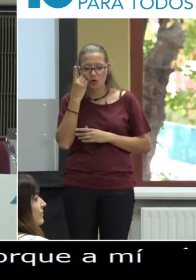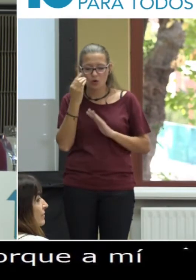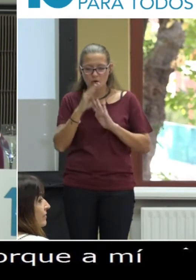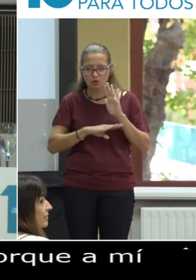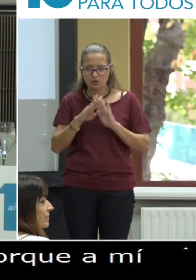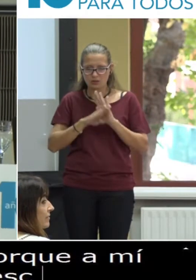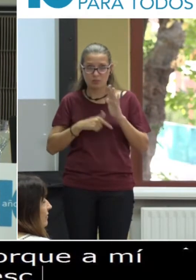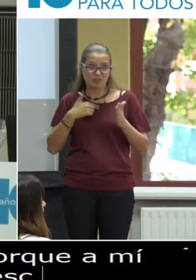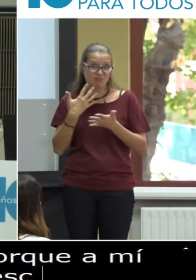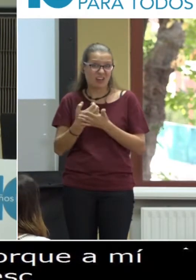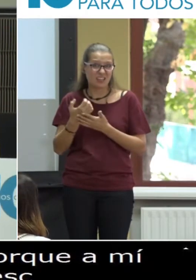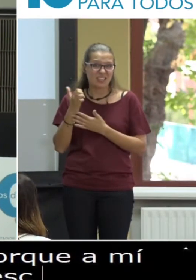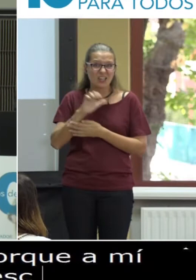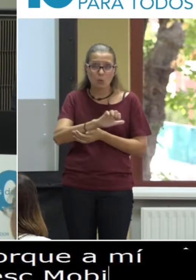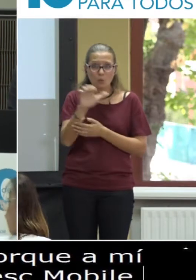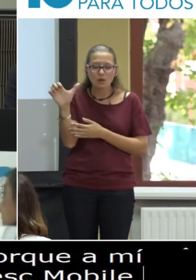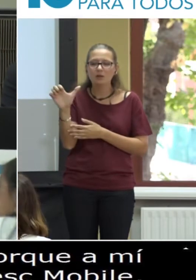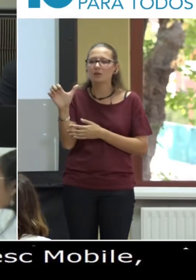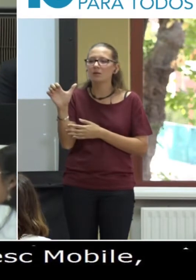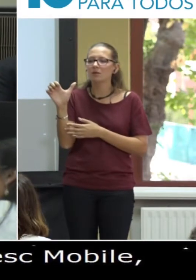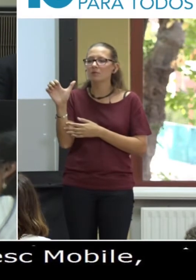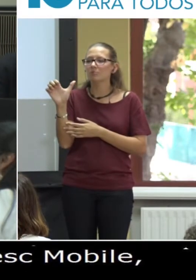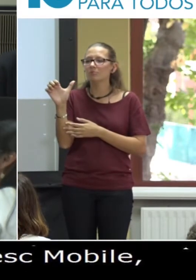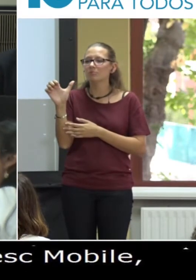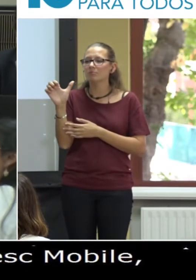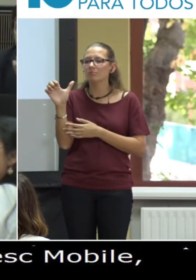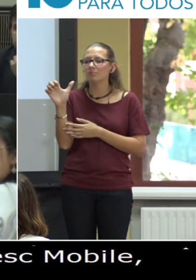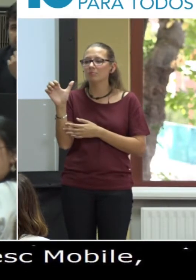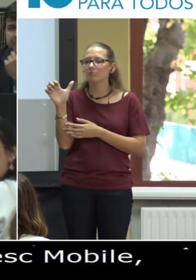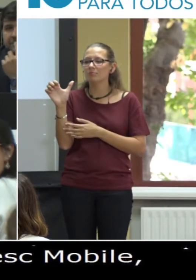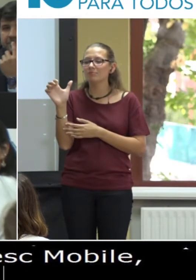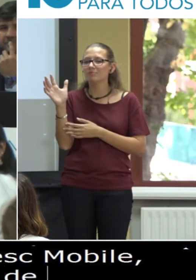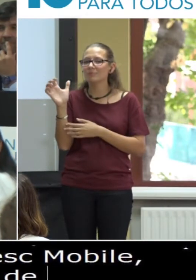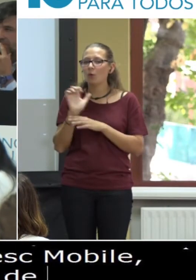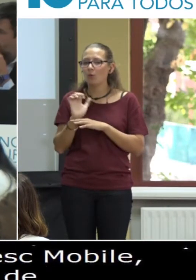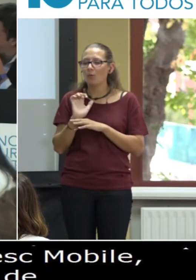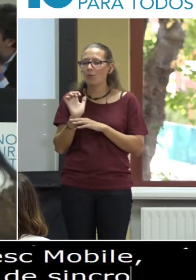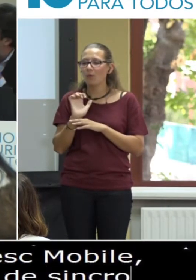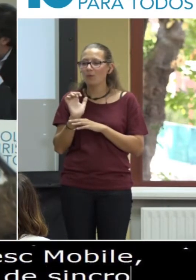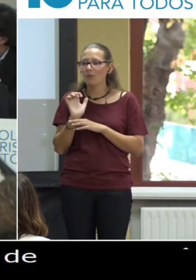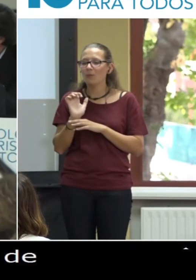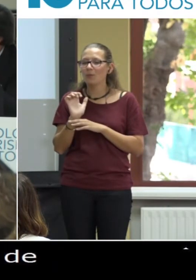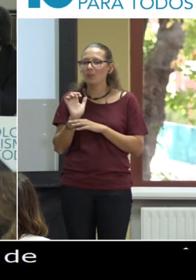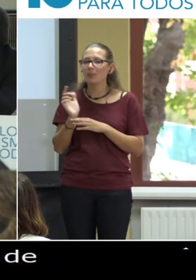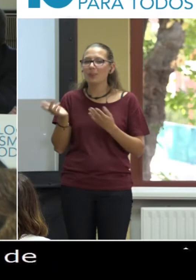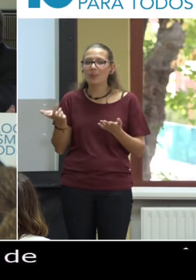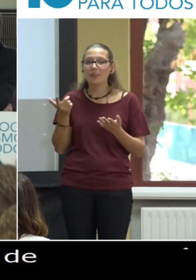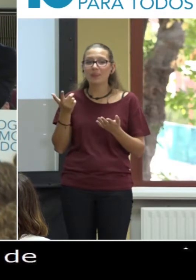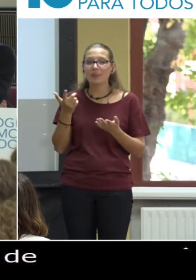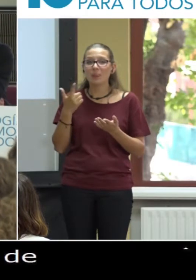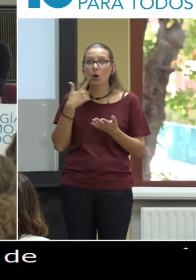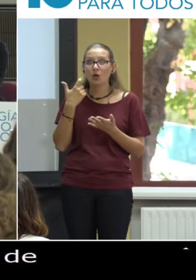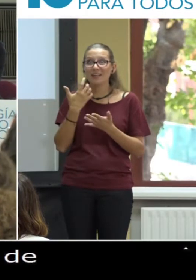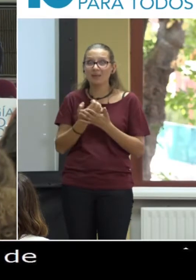downloaded it in Ecuador. I tried to synchronize it with a film that is